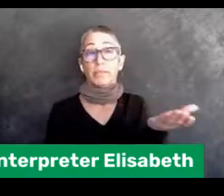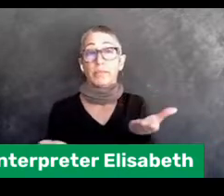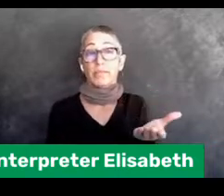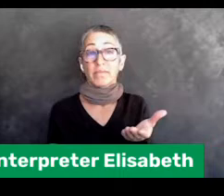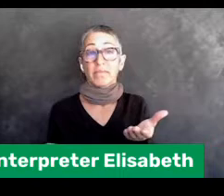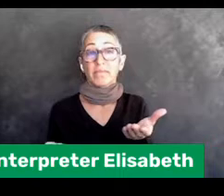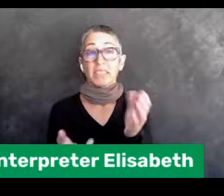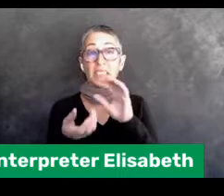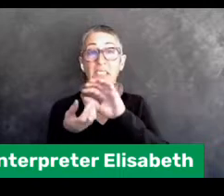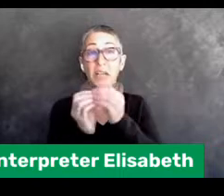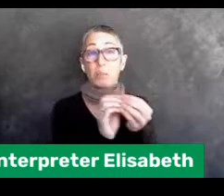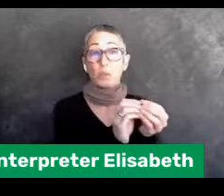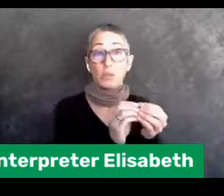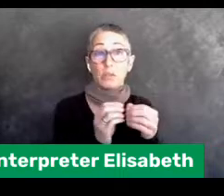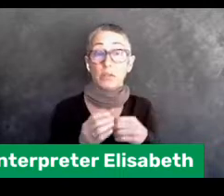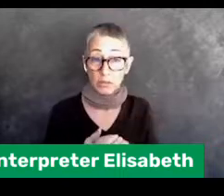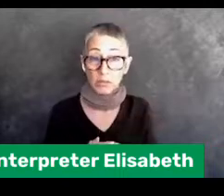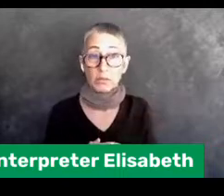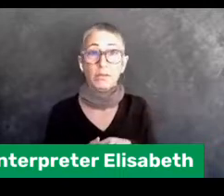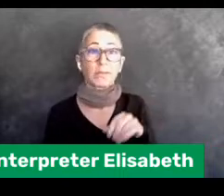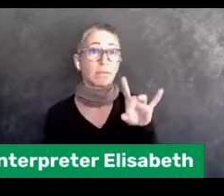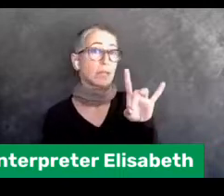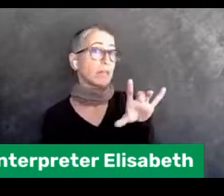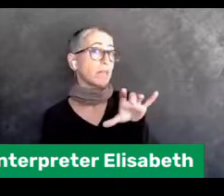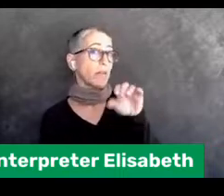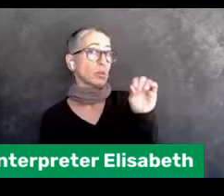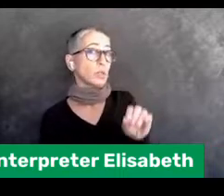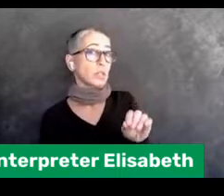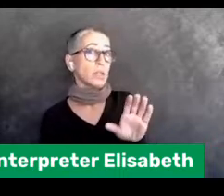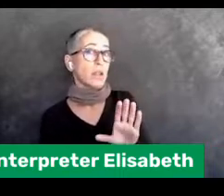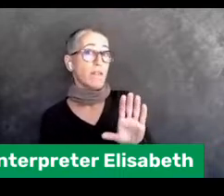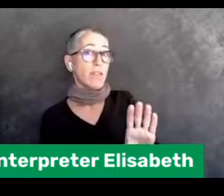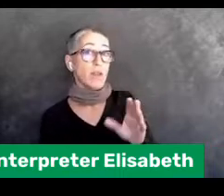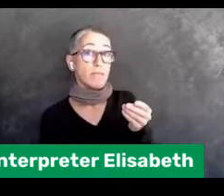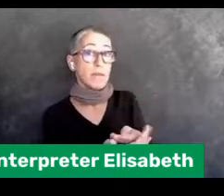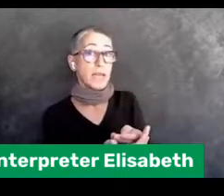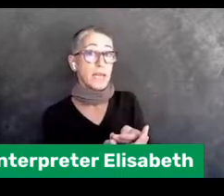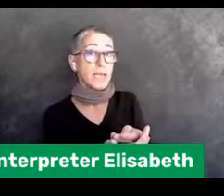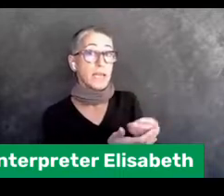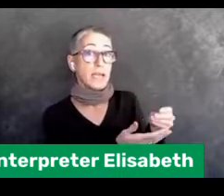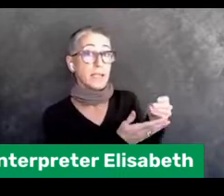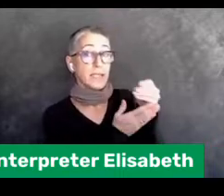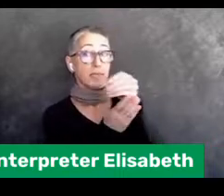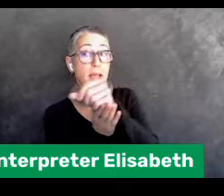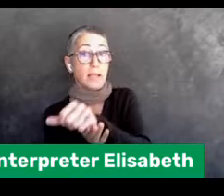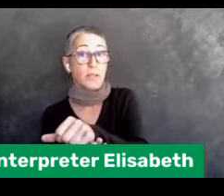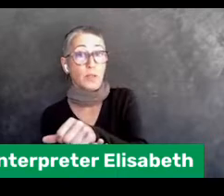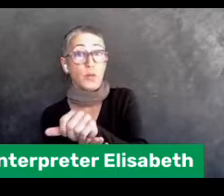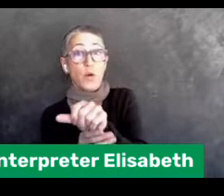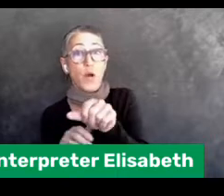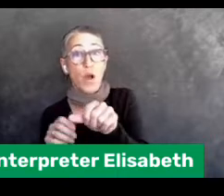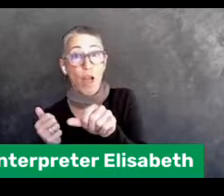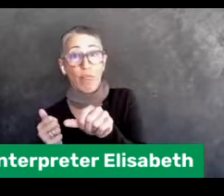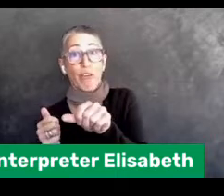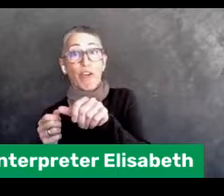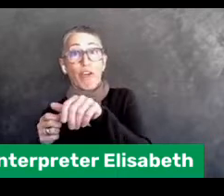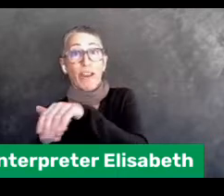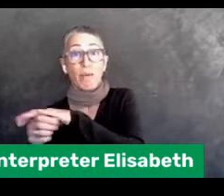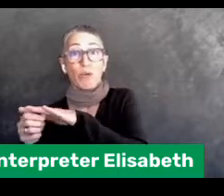residents spend 85% of their disposable income in Oak Park and other neighboring